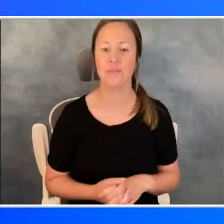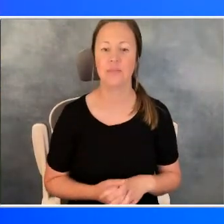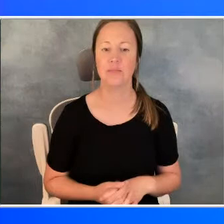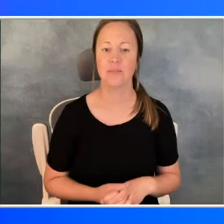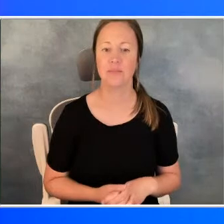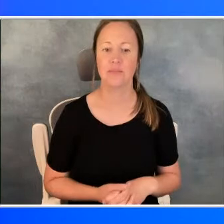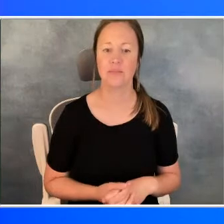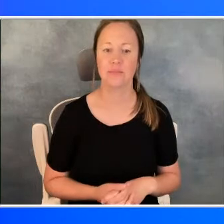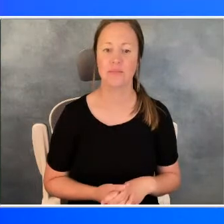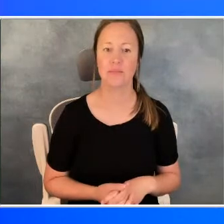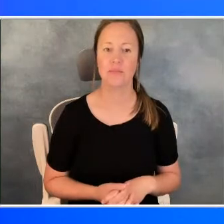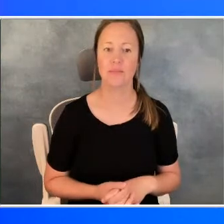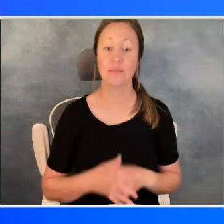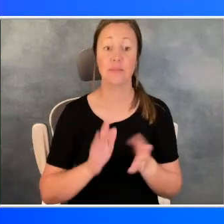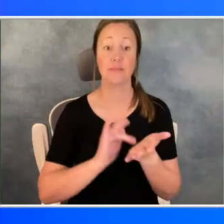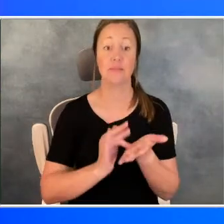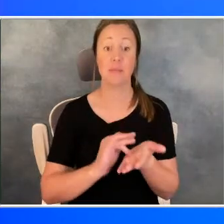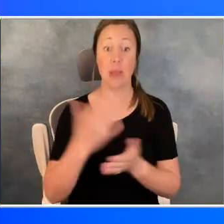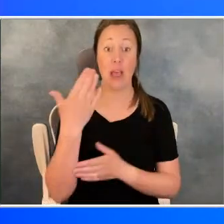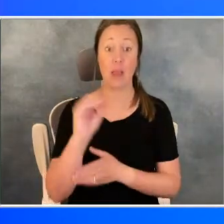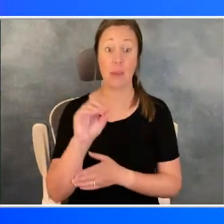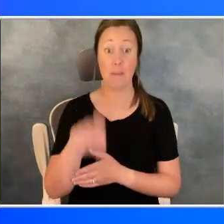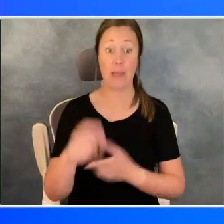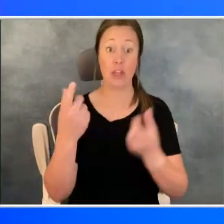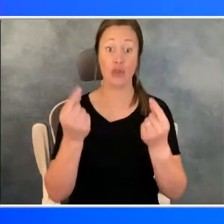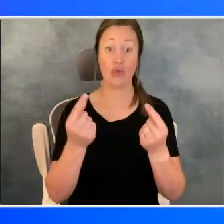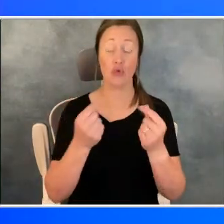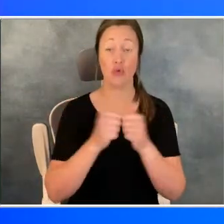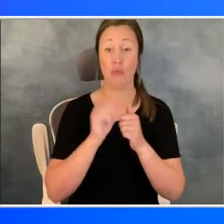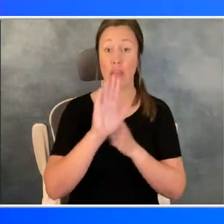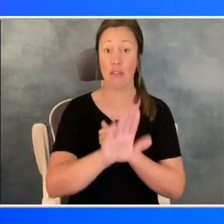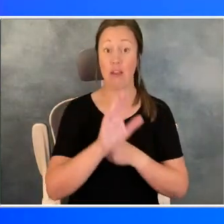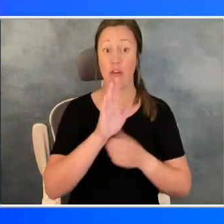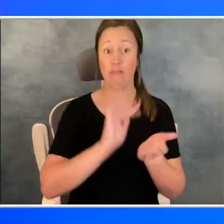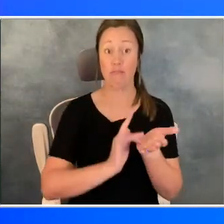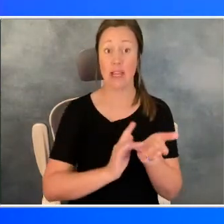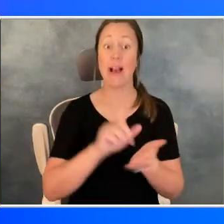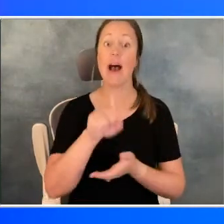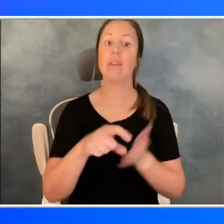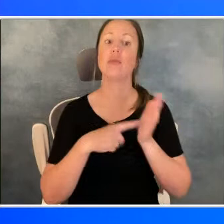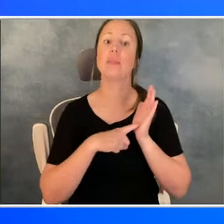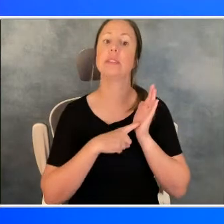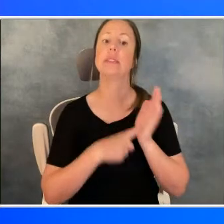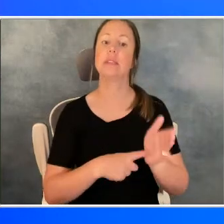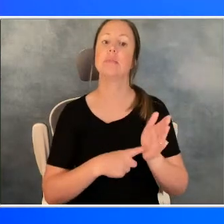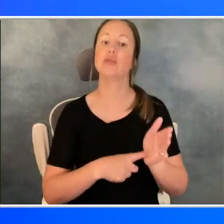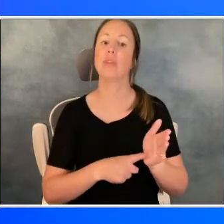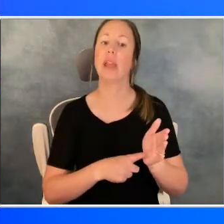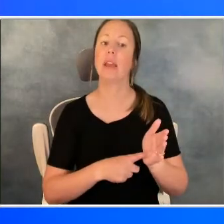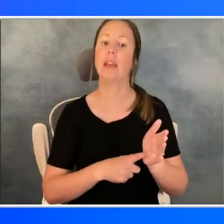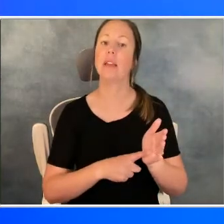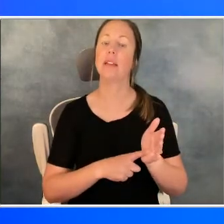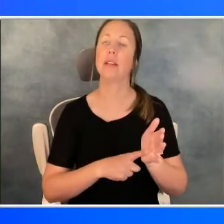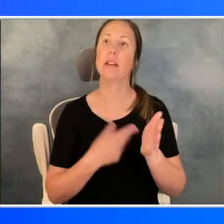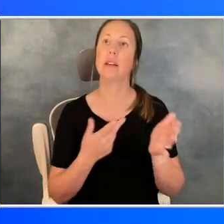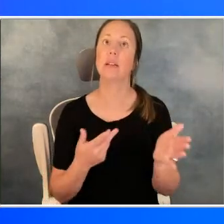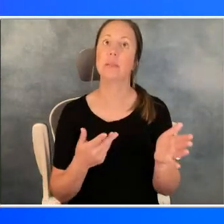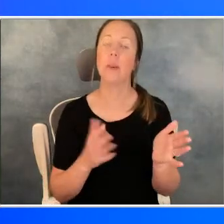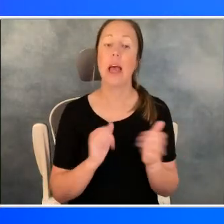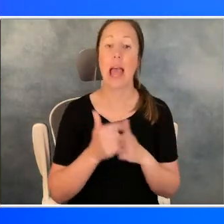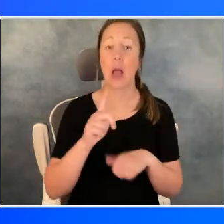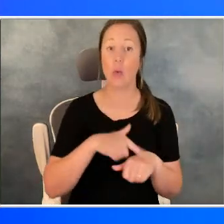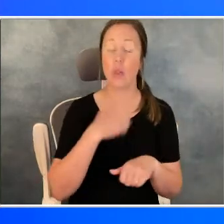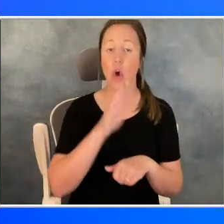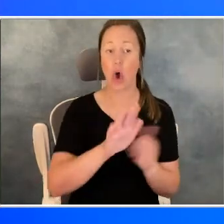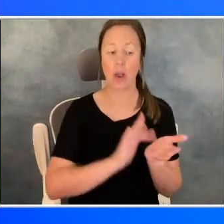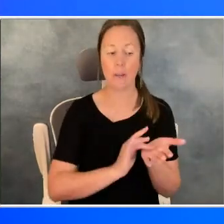drug companies have to do on their product is demonstrate how long their drug